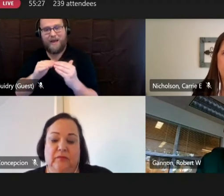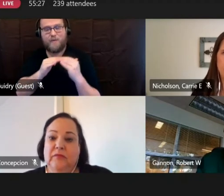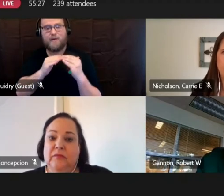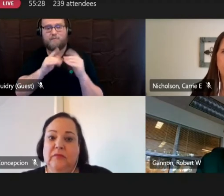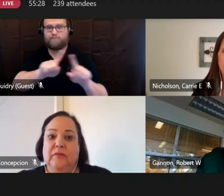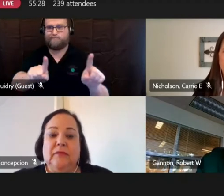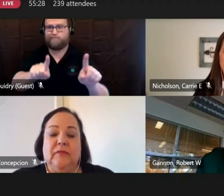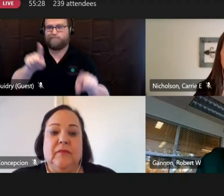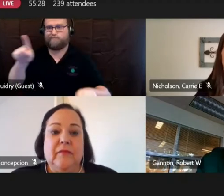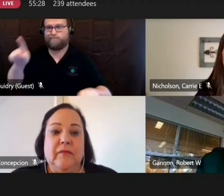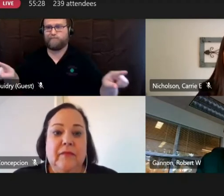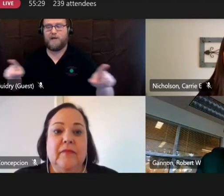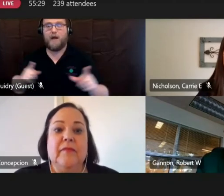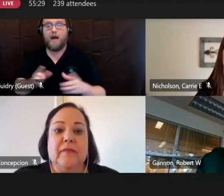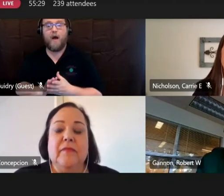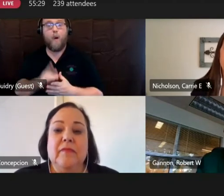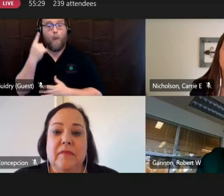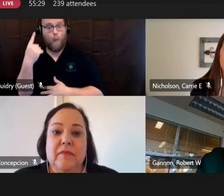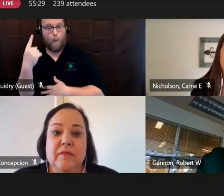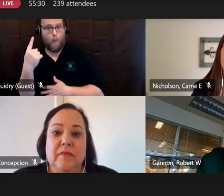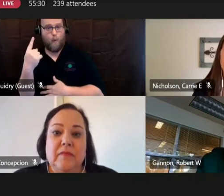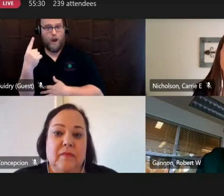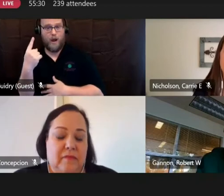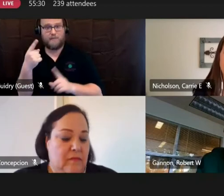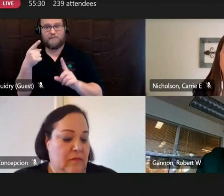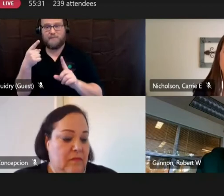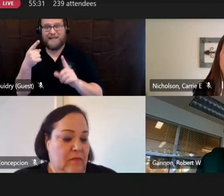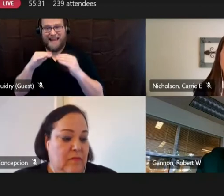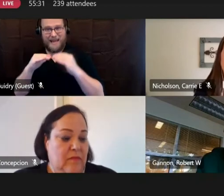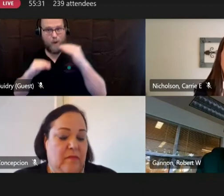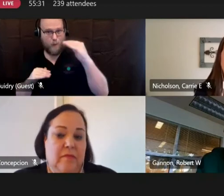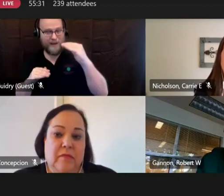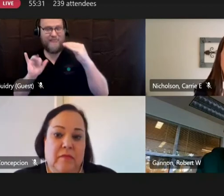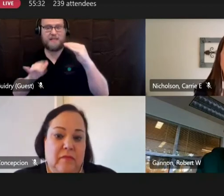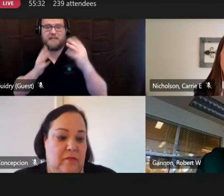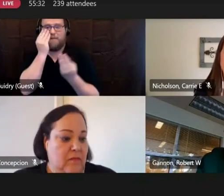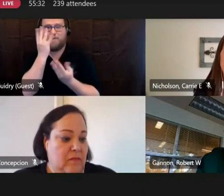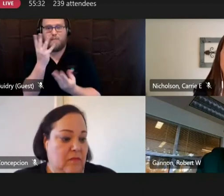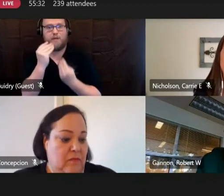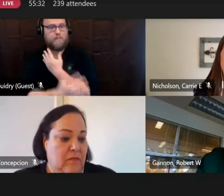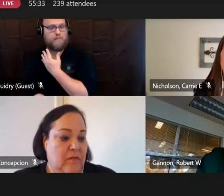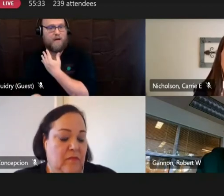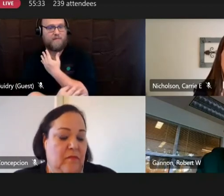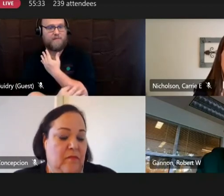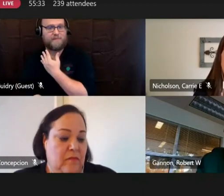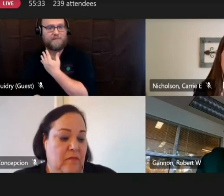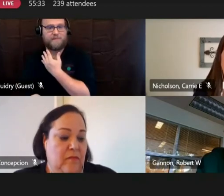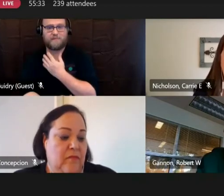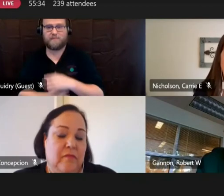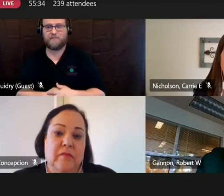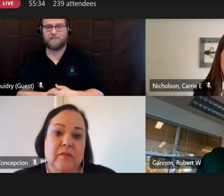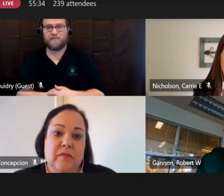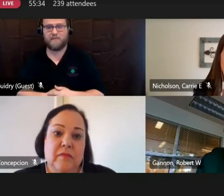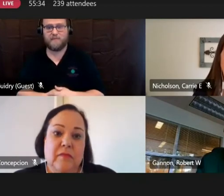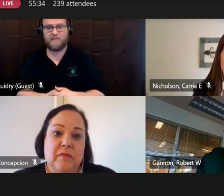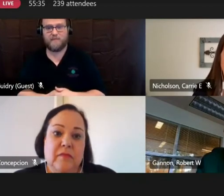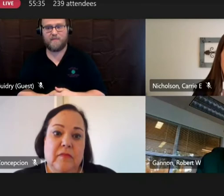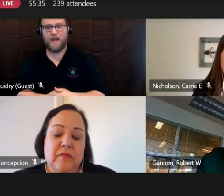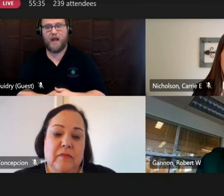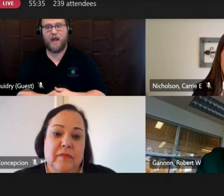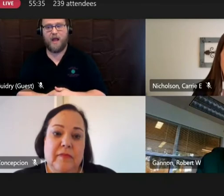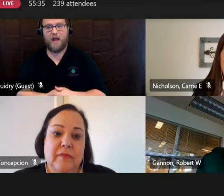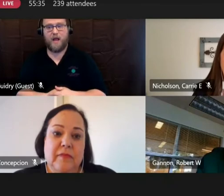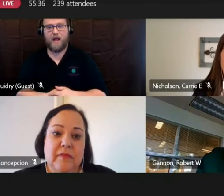information poverty is an actual inequity. And there's nothing that's laid bare until recently